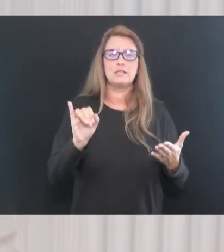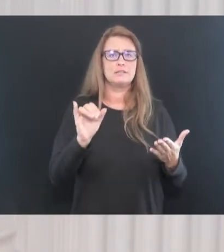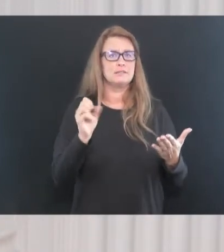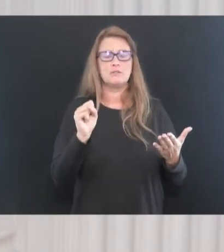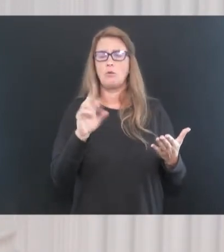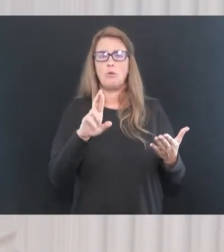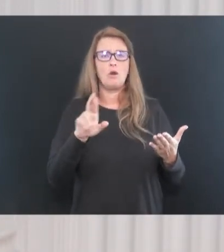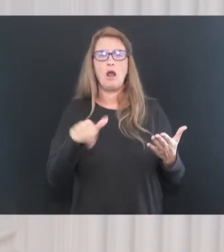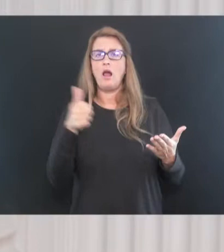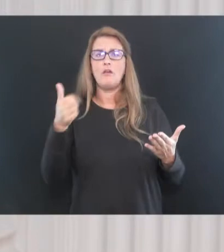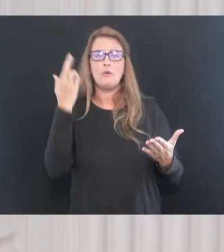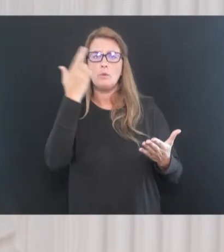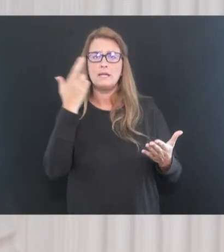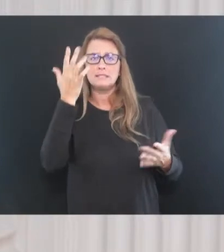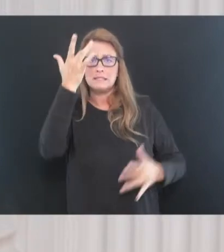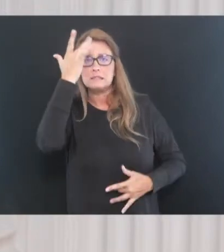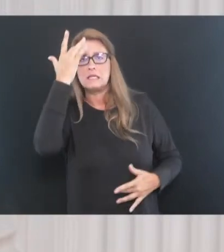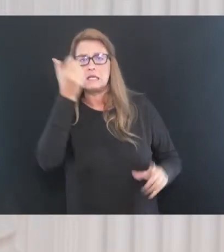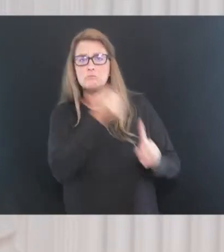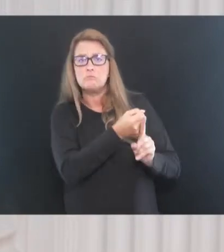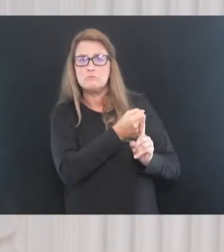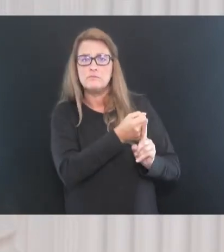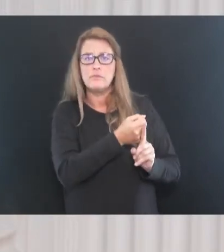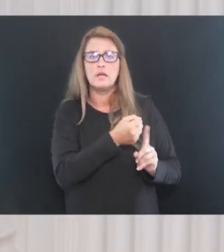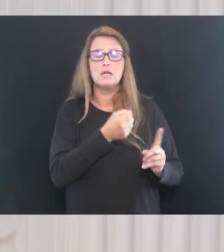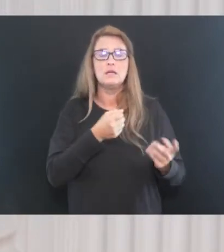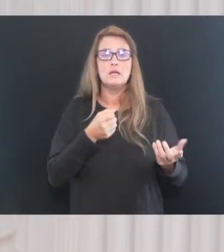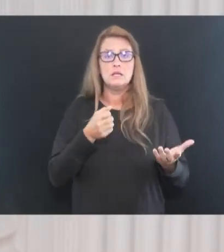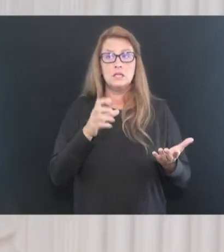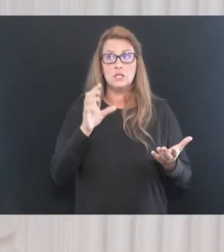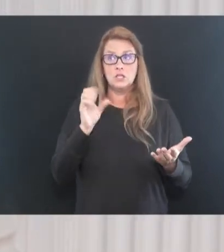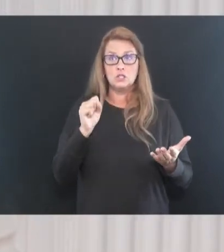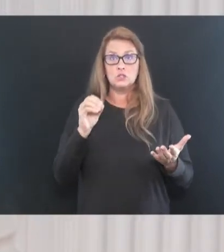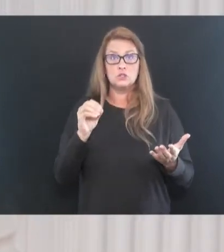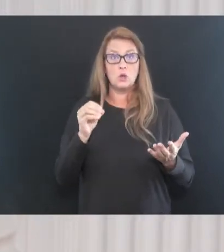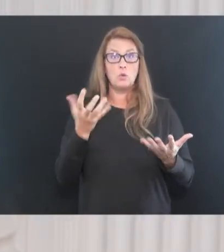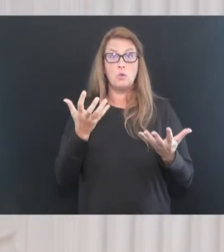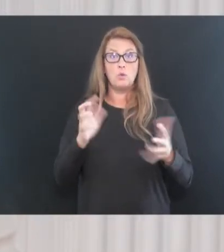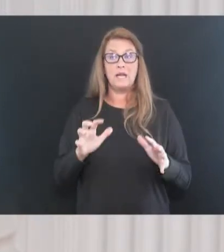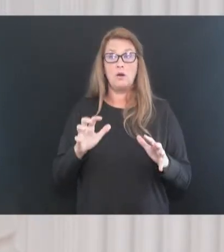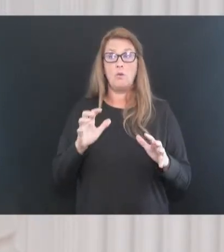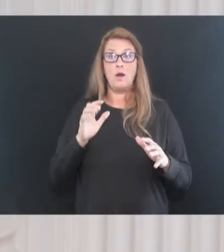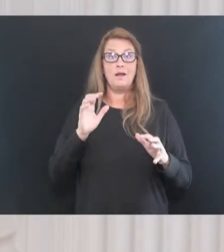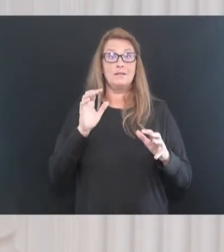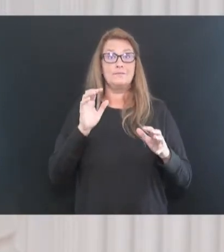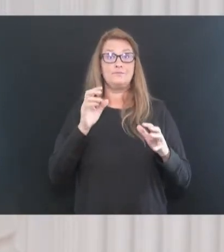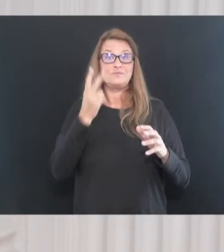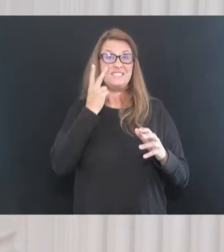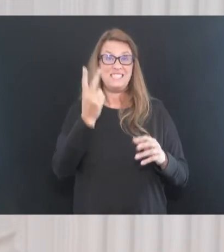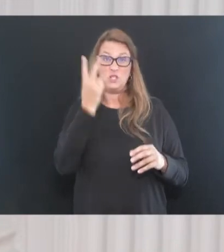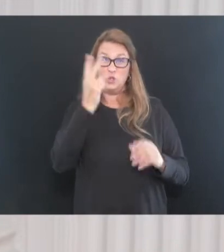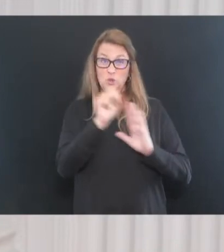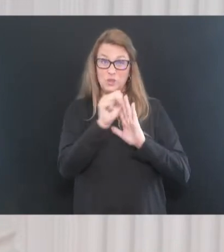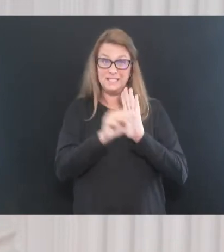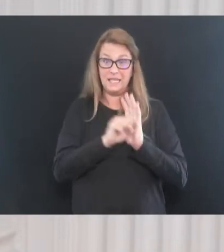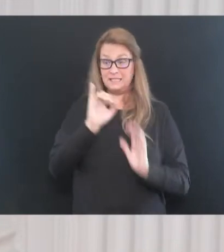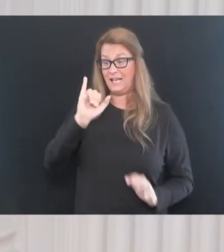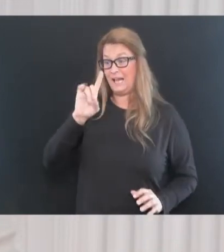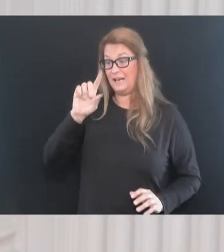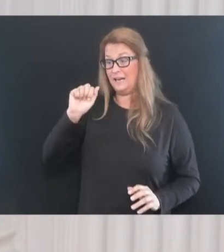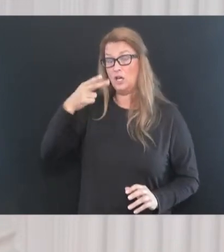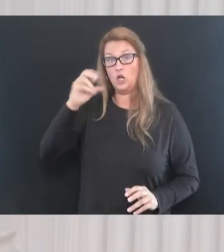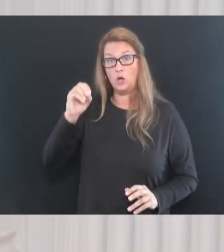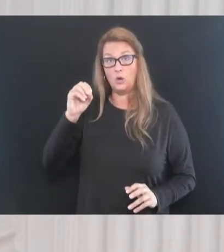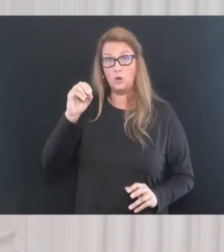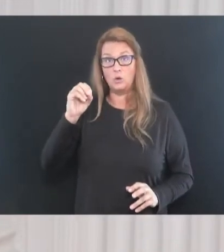when hospitals get overwhelmed, then those elements start to suffer too. And we've seen 2 states in the country, Idaho and